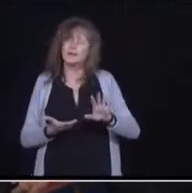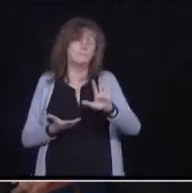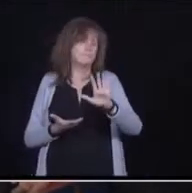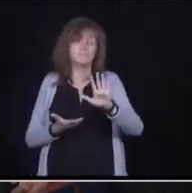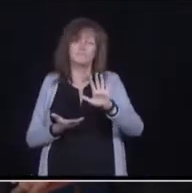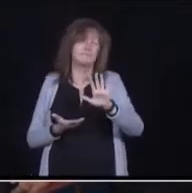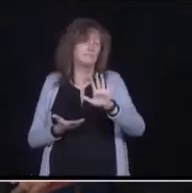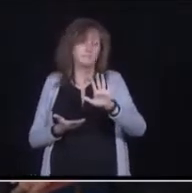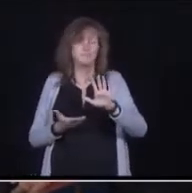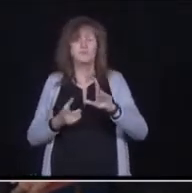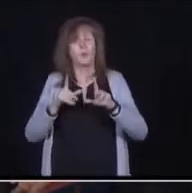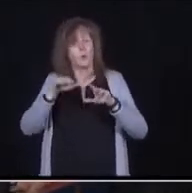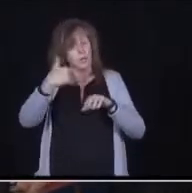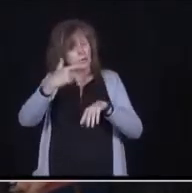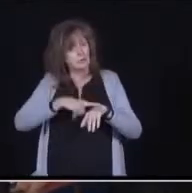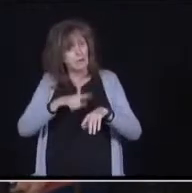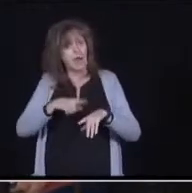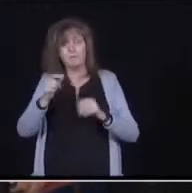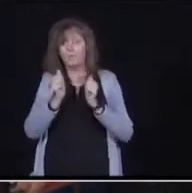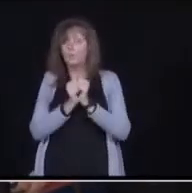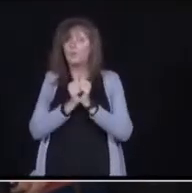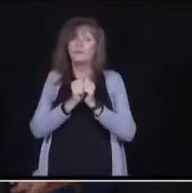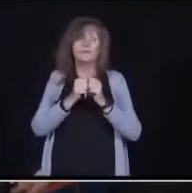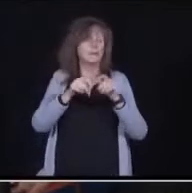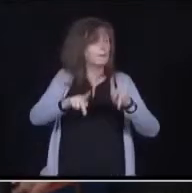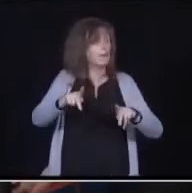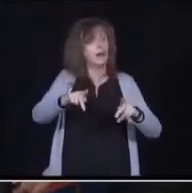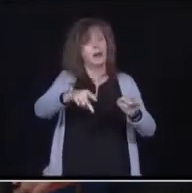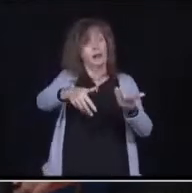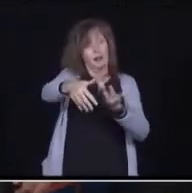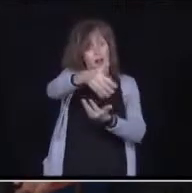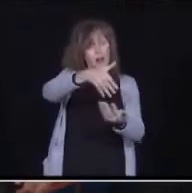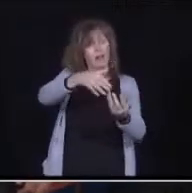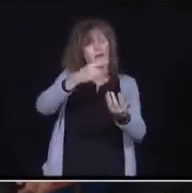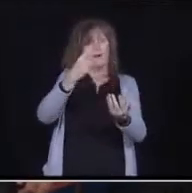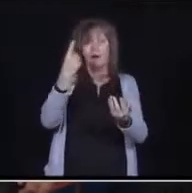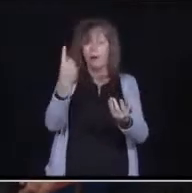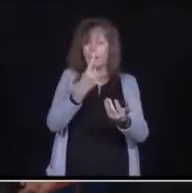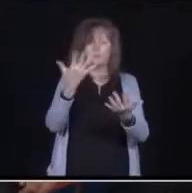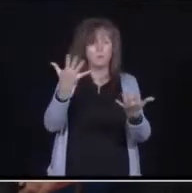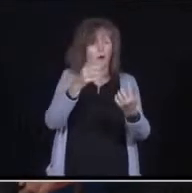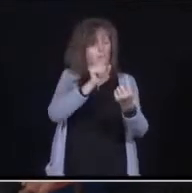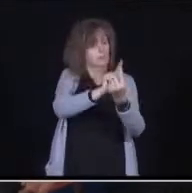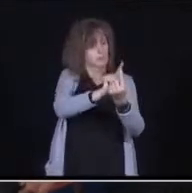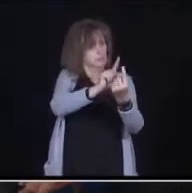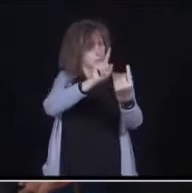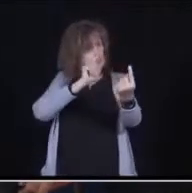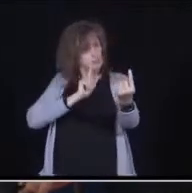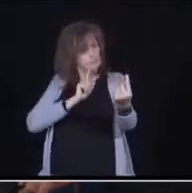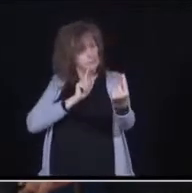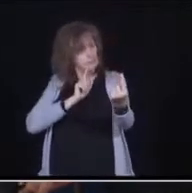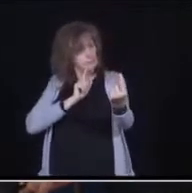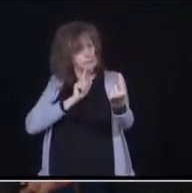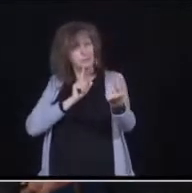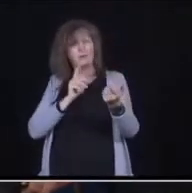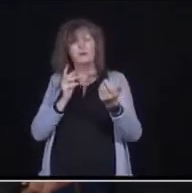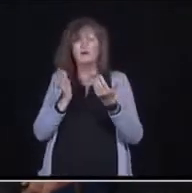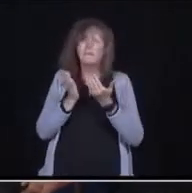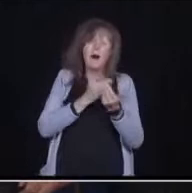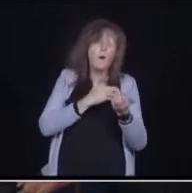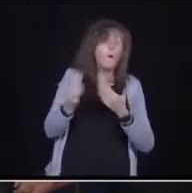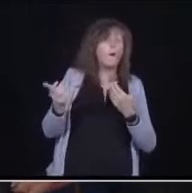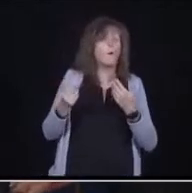social gathering, I always make sure we maintain a 6-foot distance with anyone. So I'll pass this